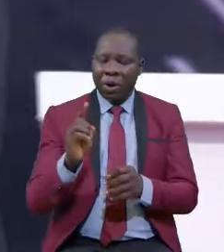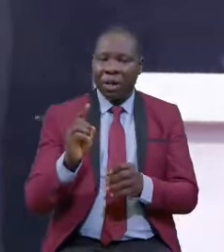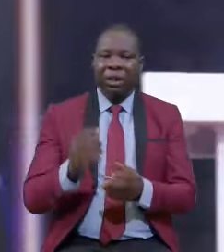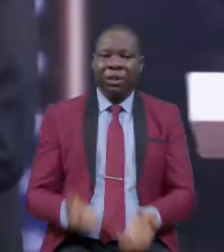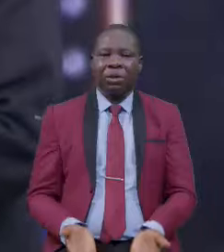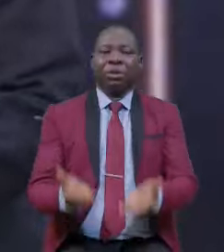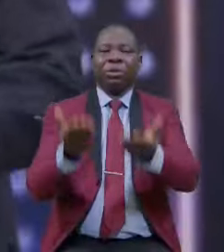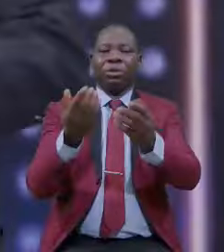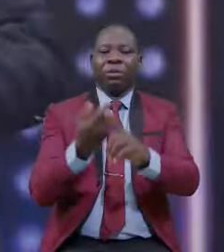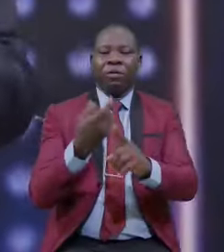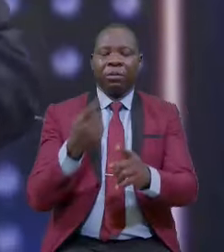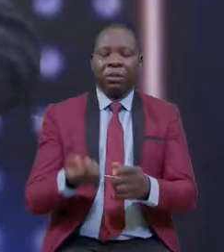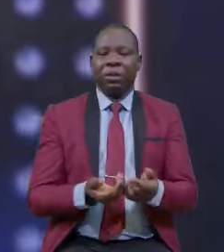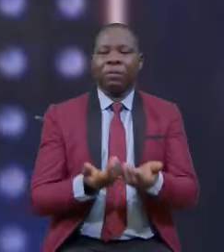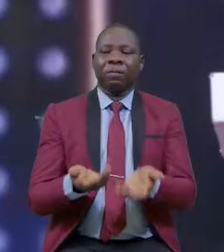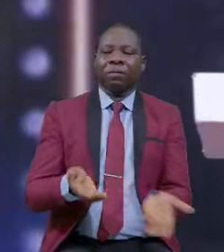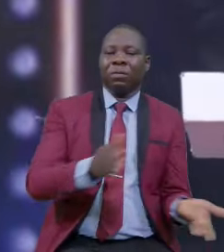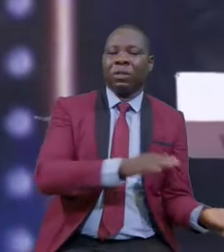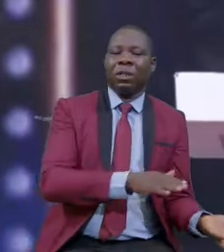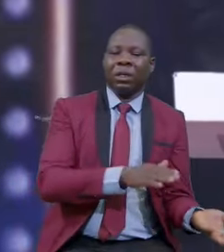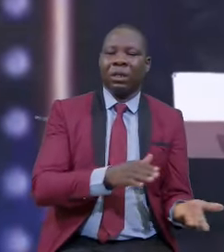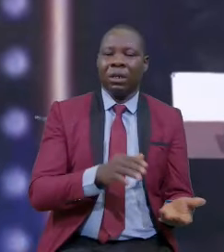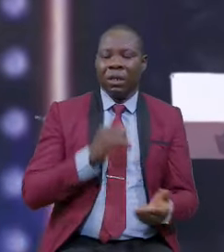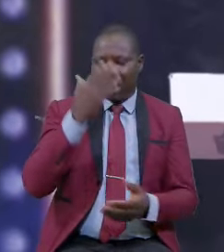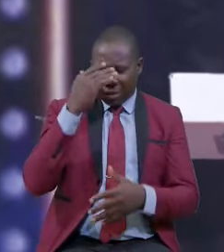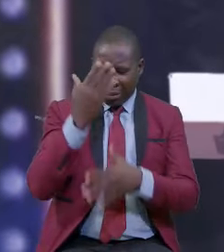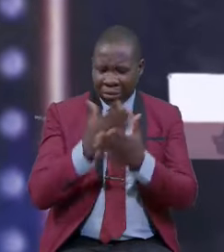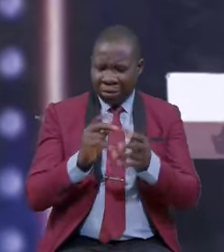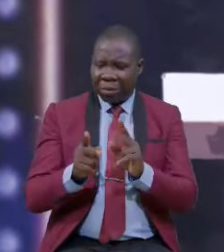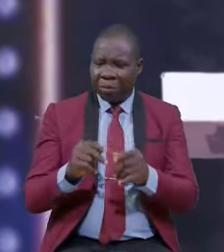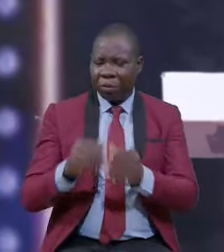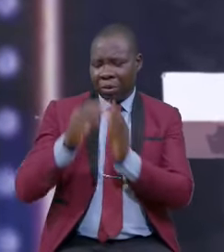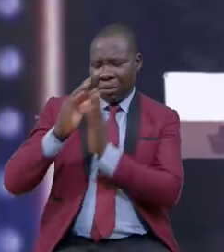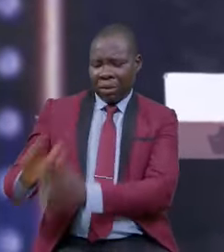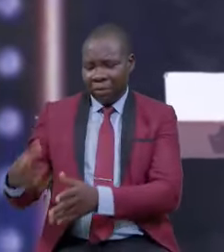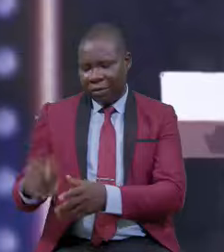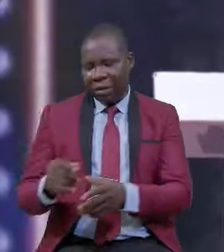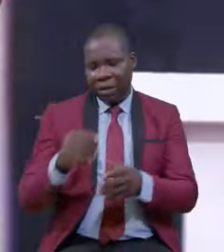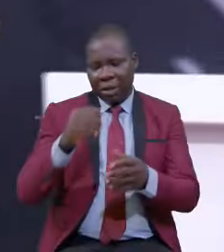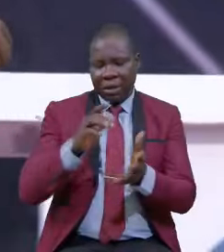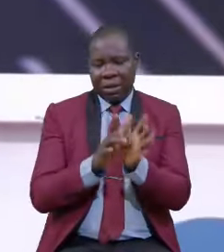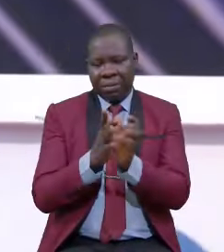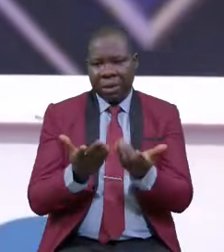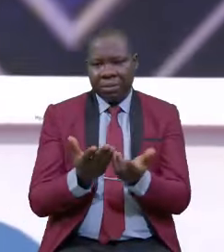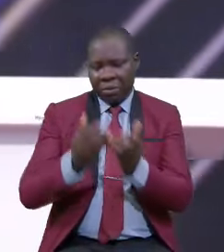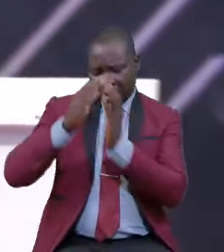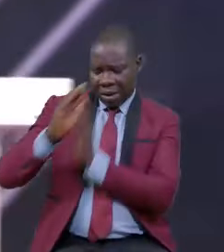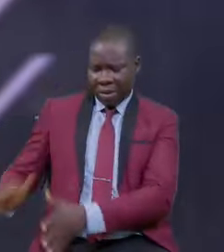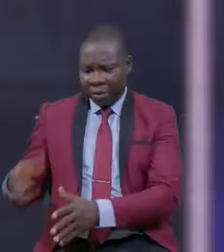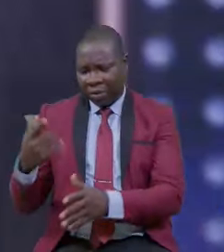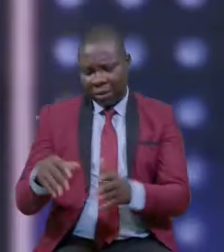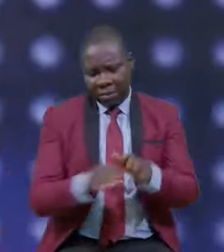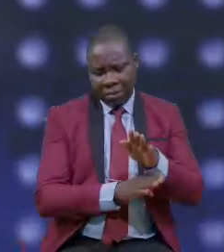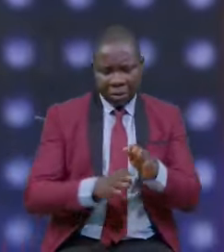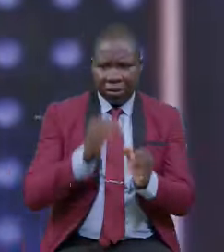they abandon the Bible, they abandon this basic instruction before leaving earth. There's a pamphlet they carry